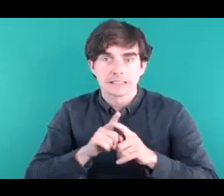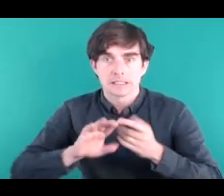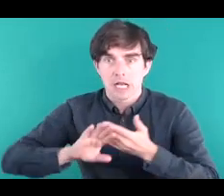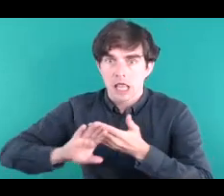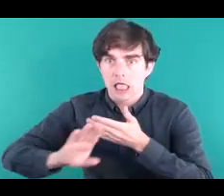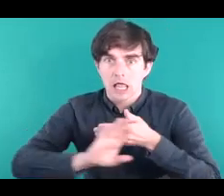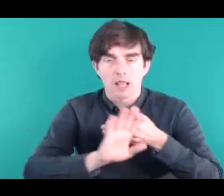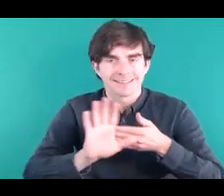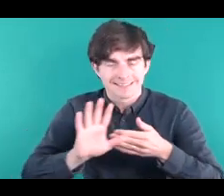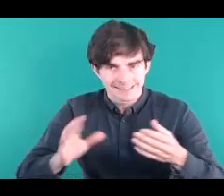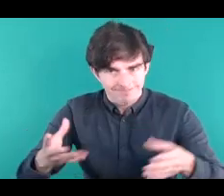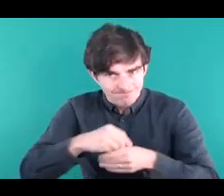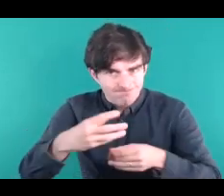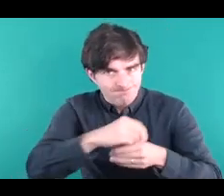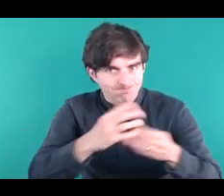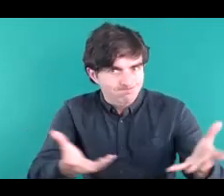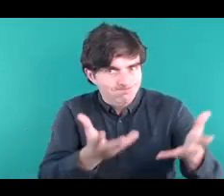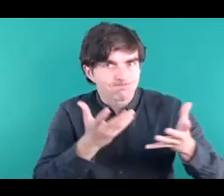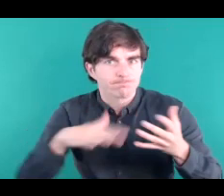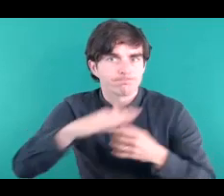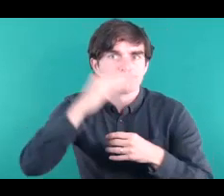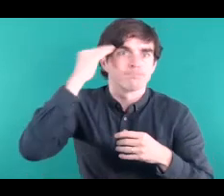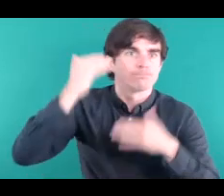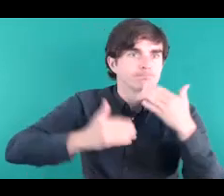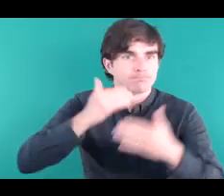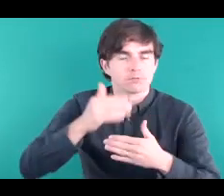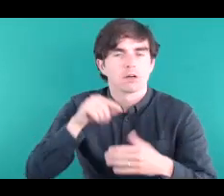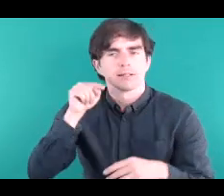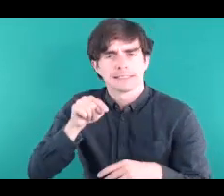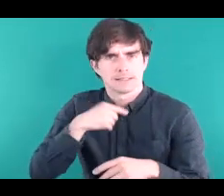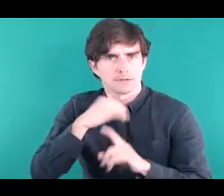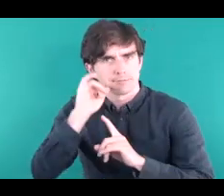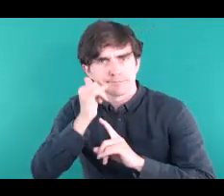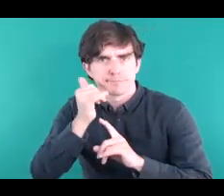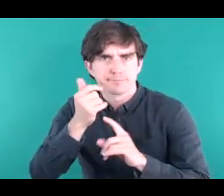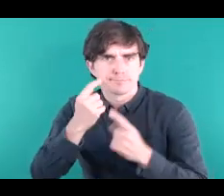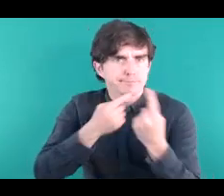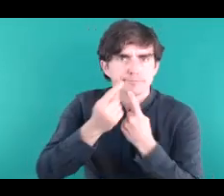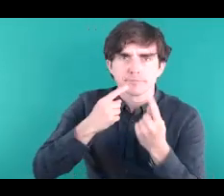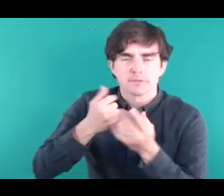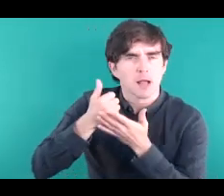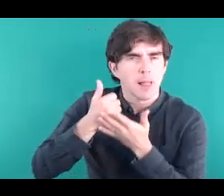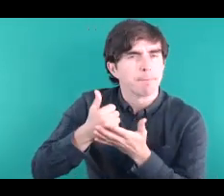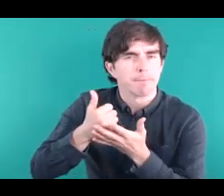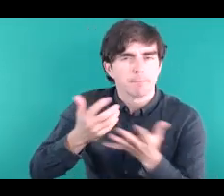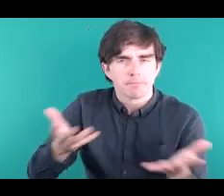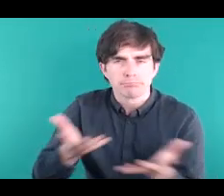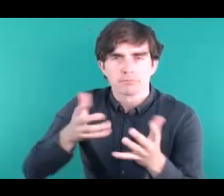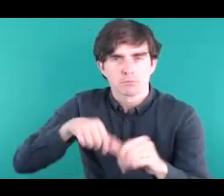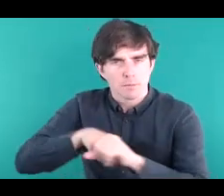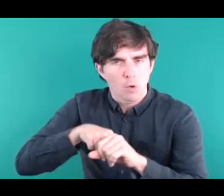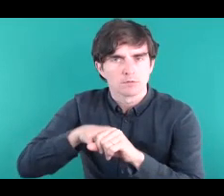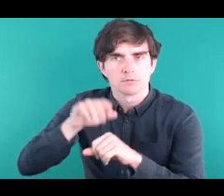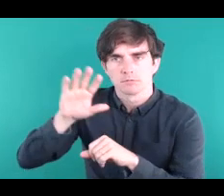needs. Up till now, the helpline has worked directly with about 50